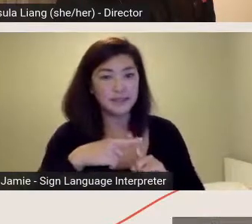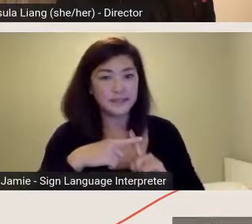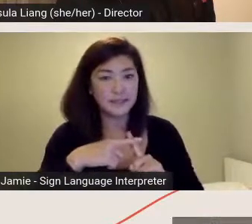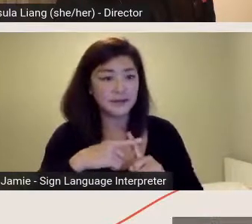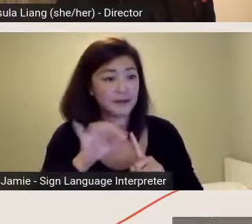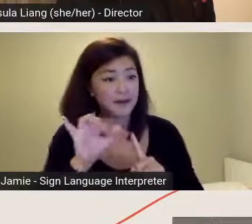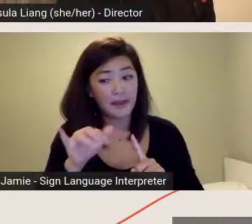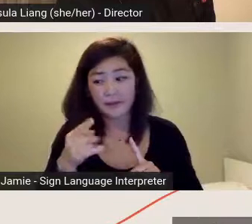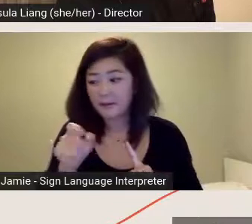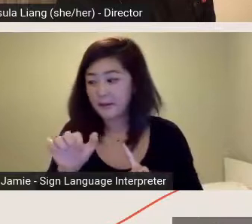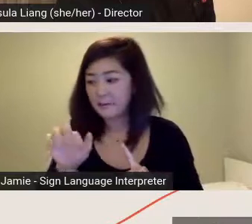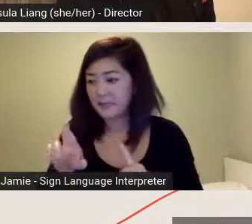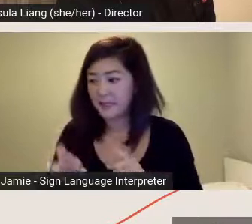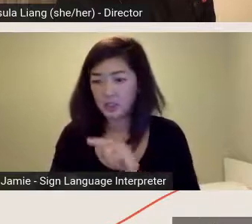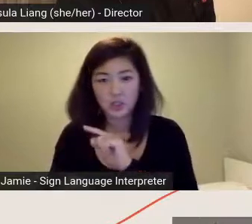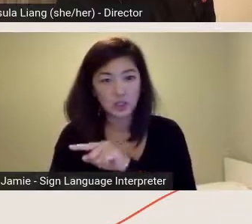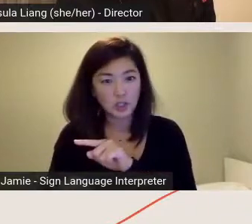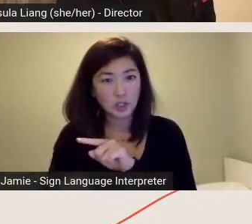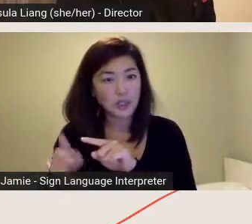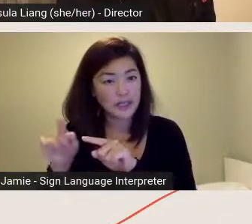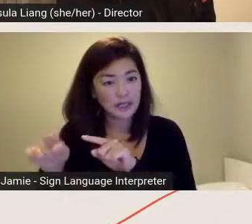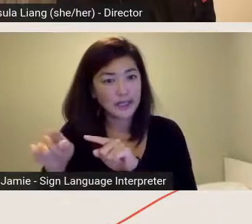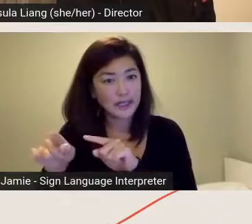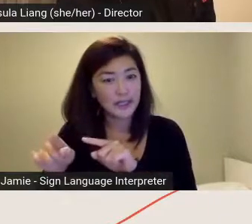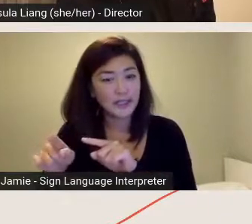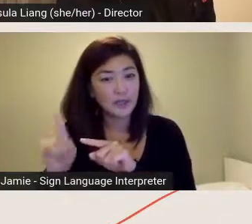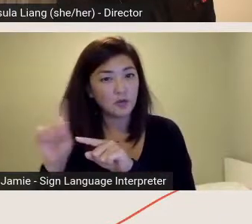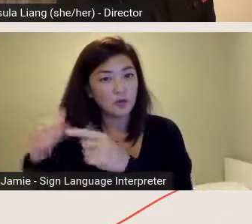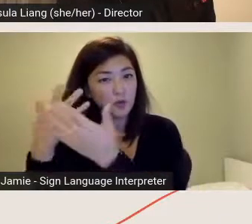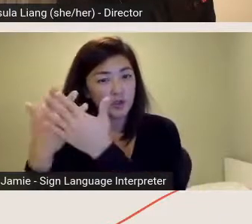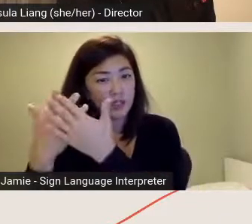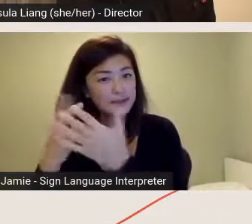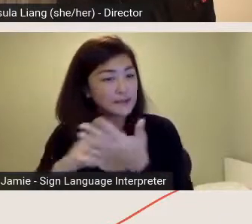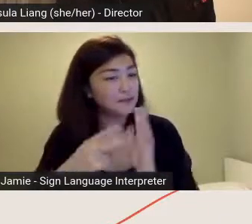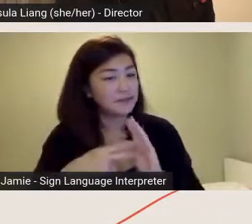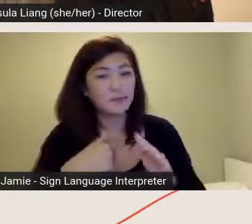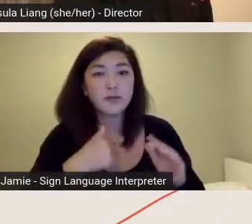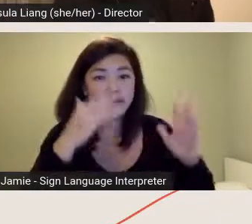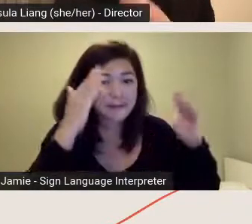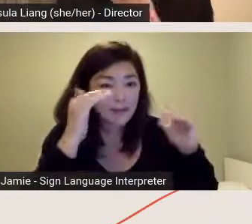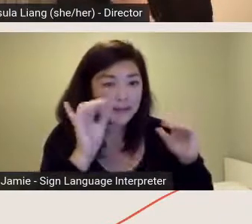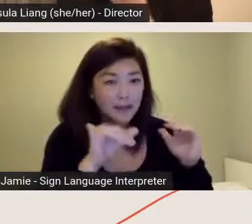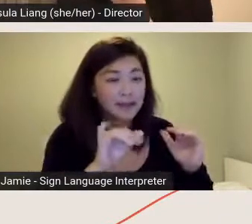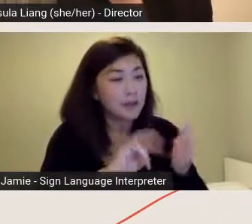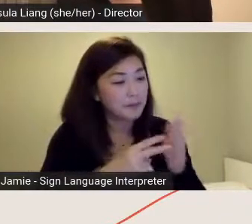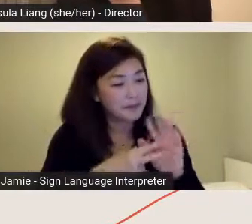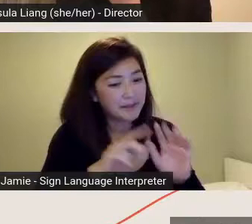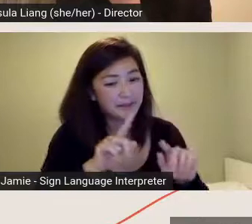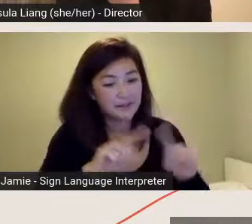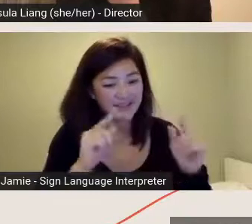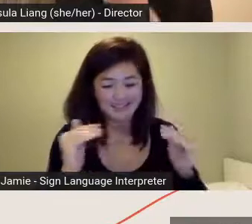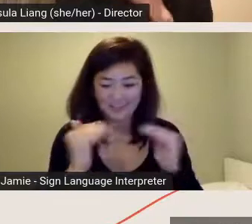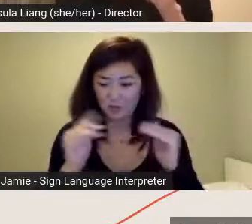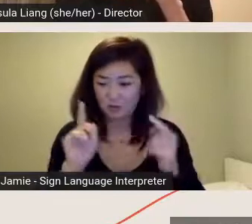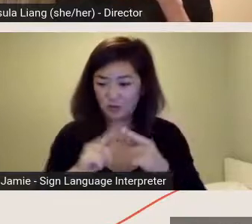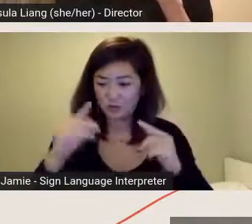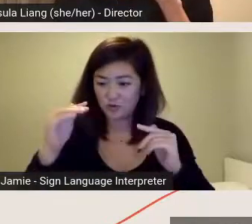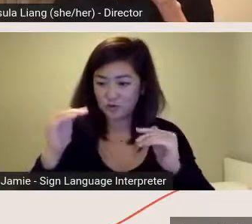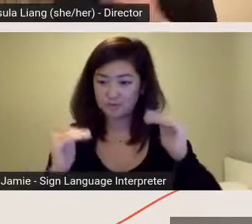to be convicted of the crime that he did. It's what we expect, but it does not equate to justice, and